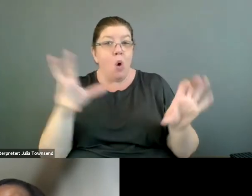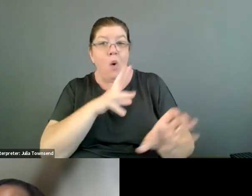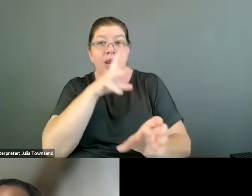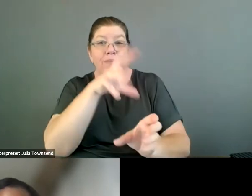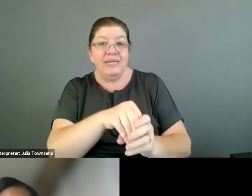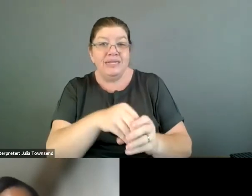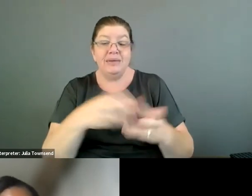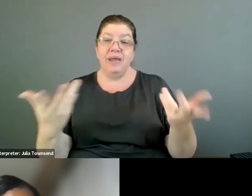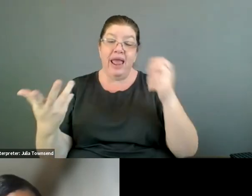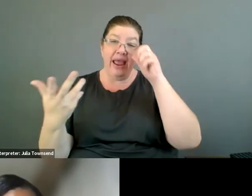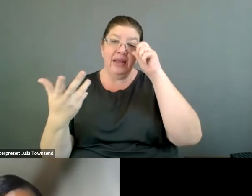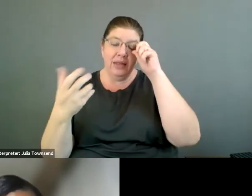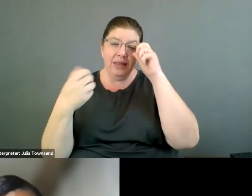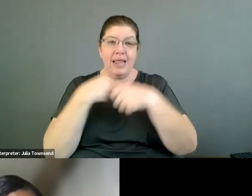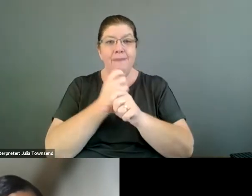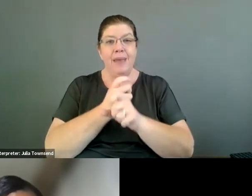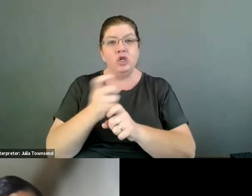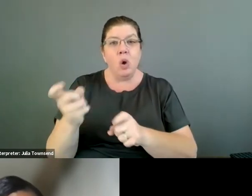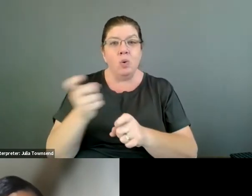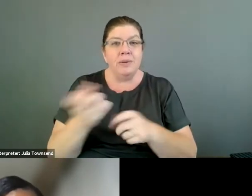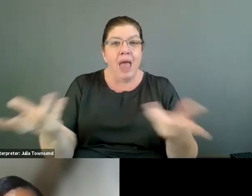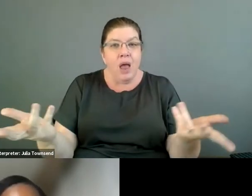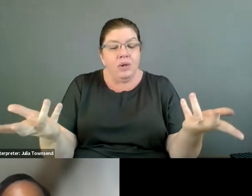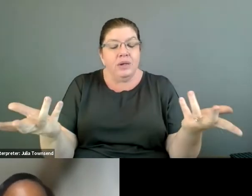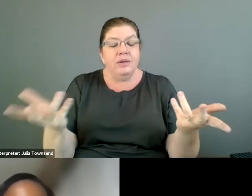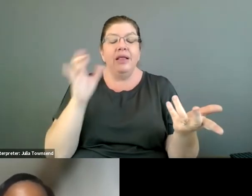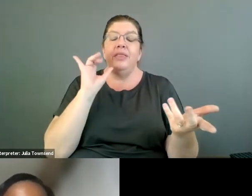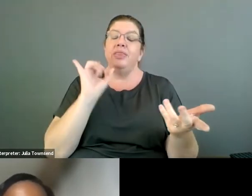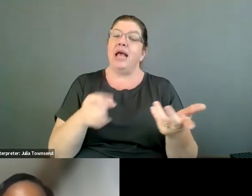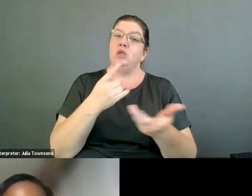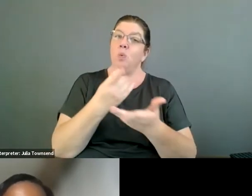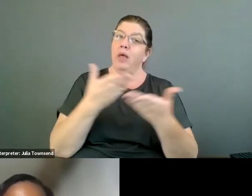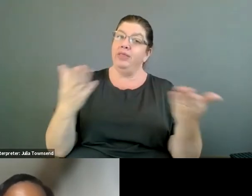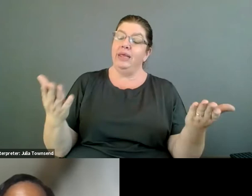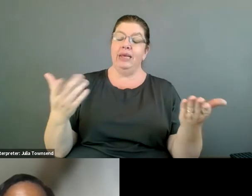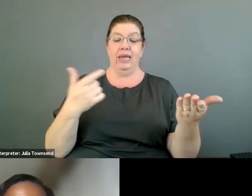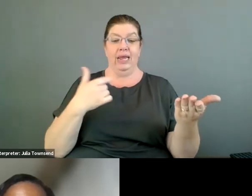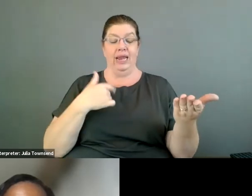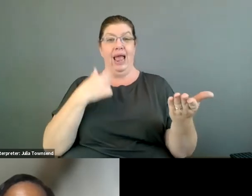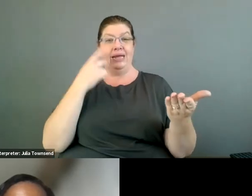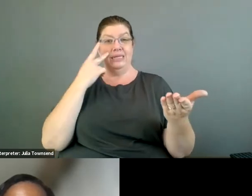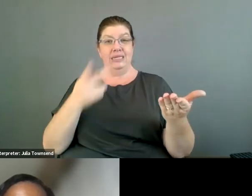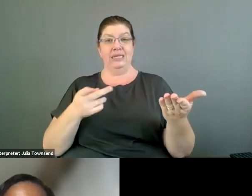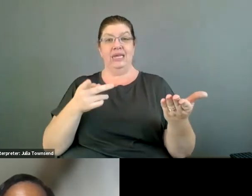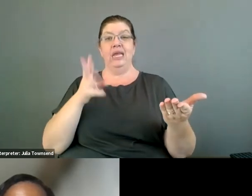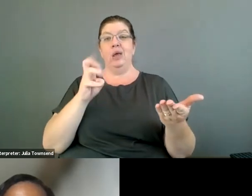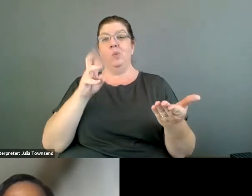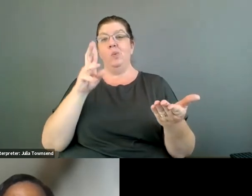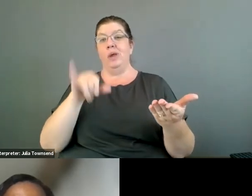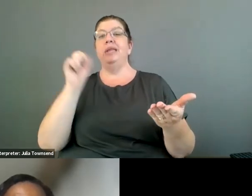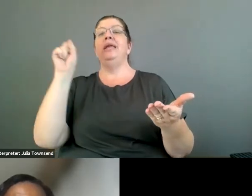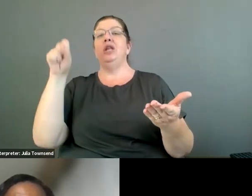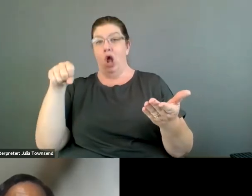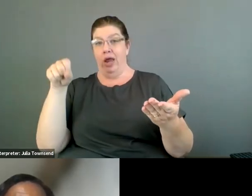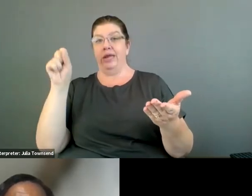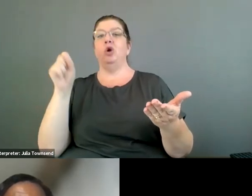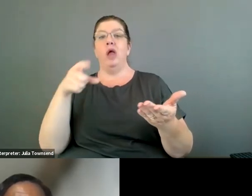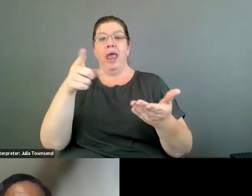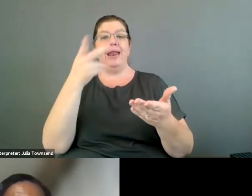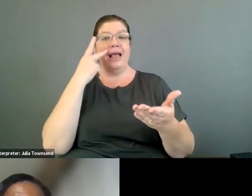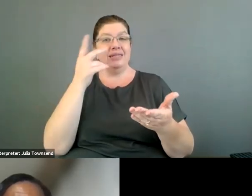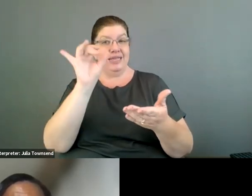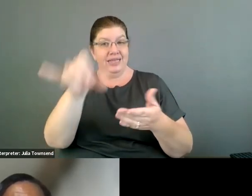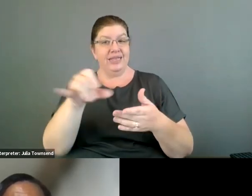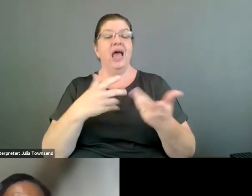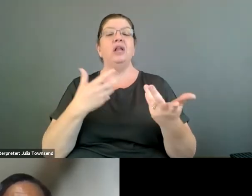it and made jokes about it. That's one thing, and I see Wendy nodding her head. That was not an